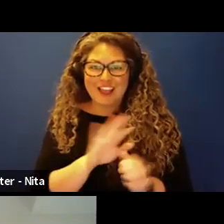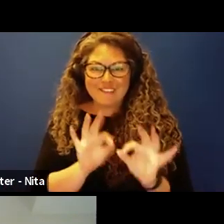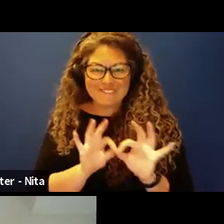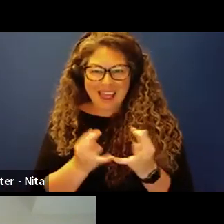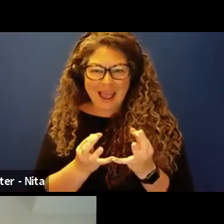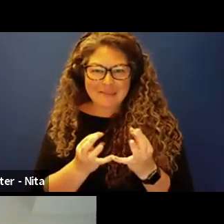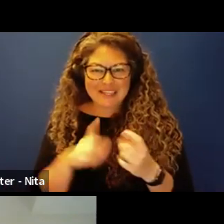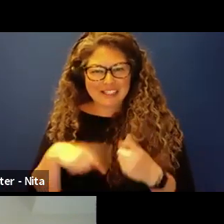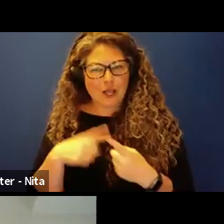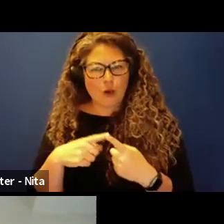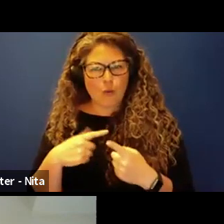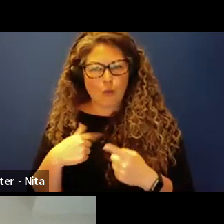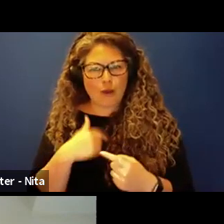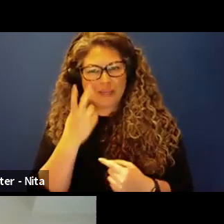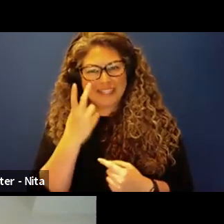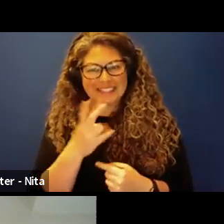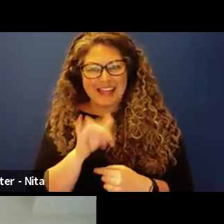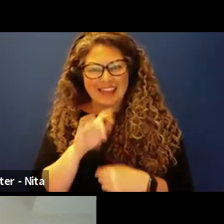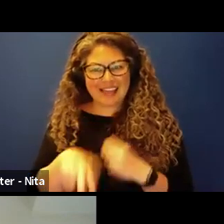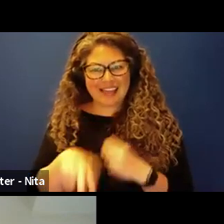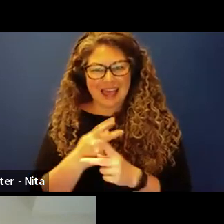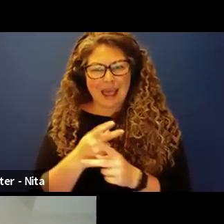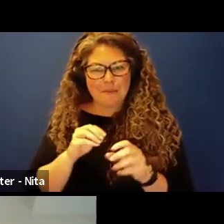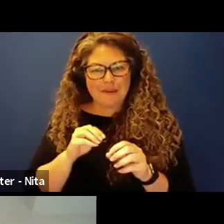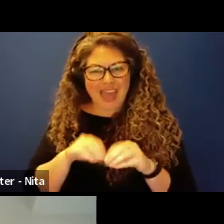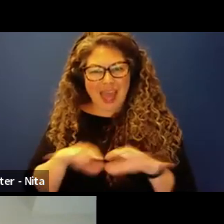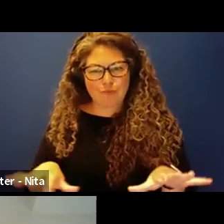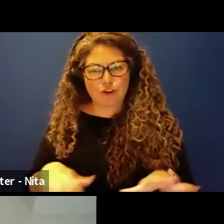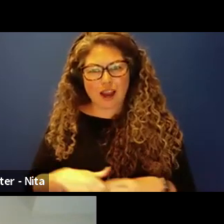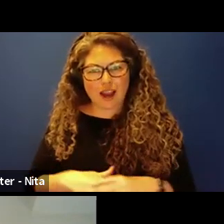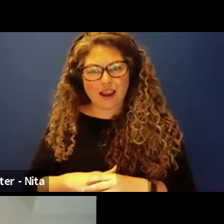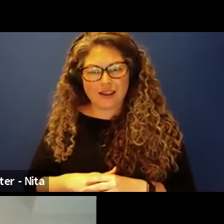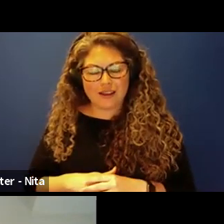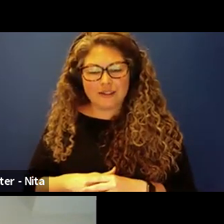whenever we were seeing this kind of outbreak.